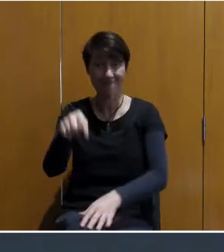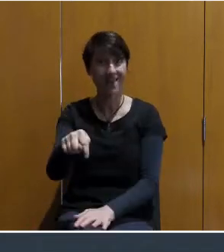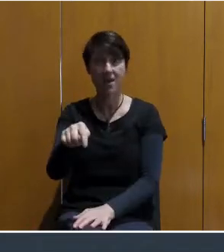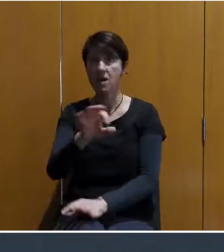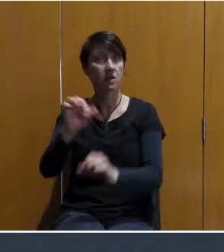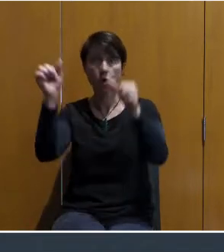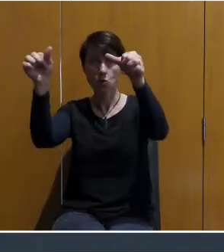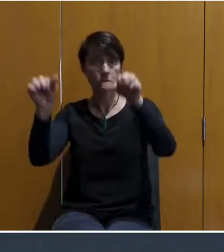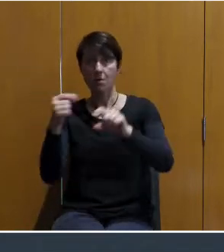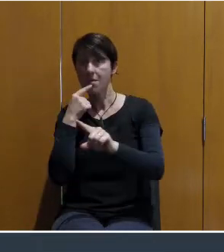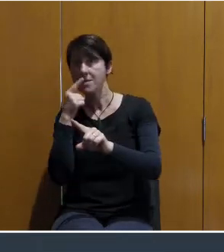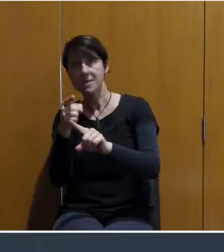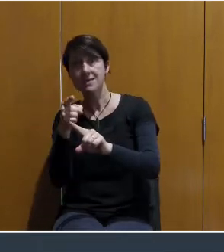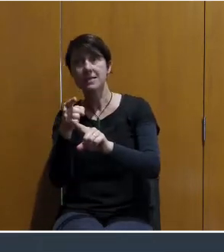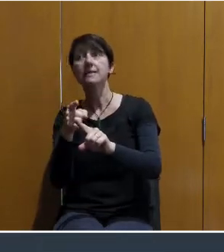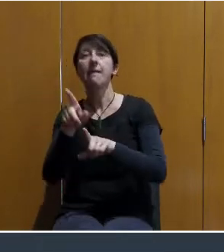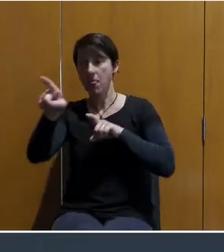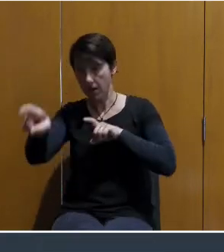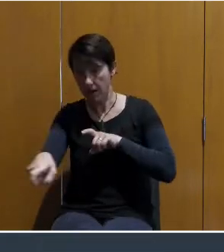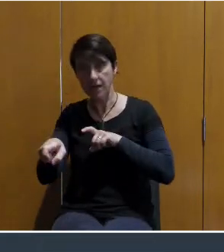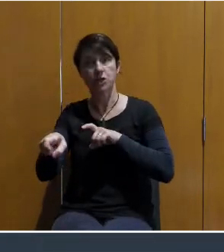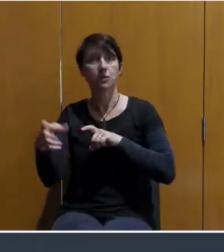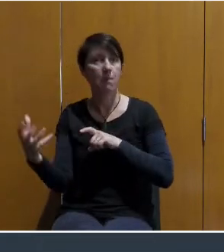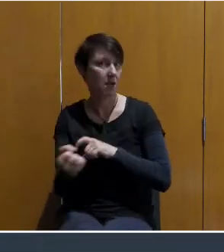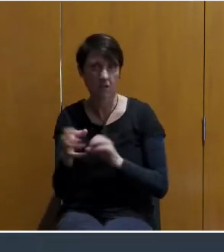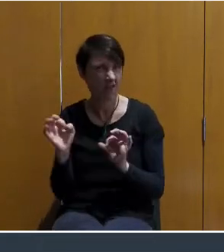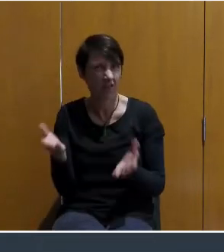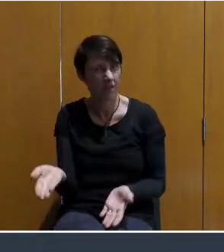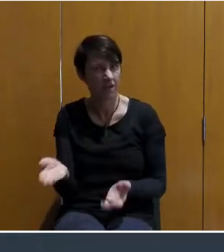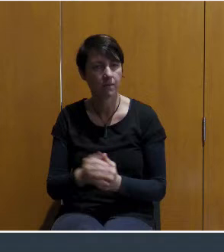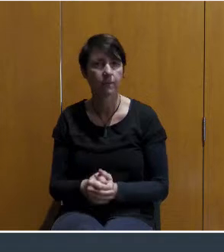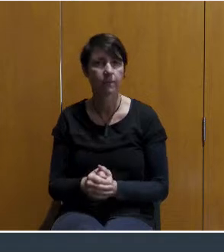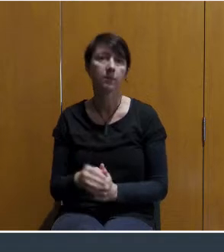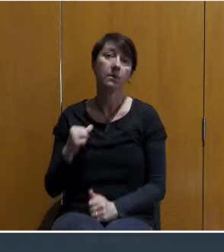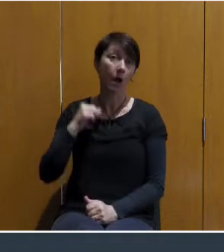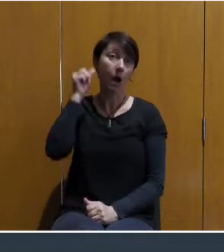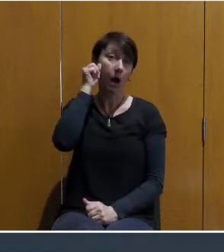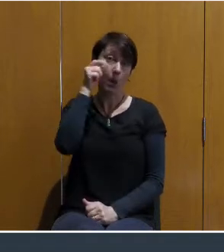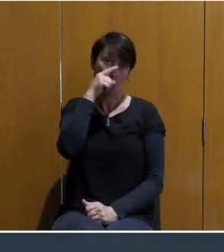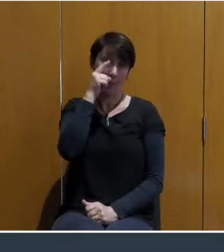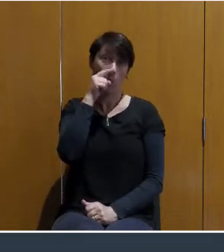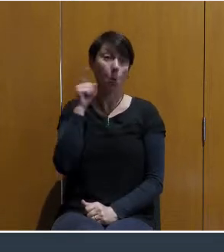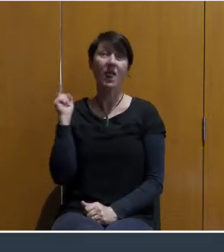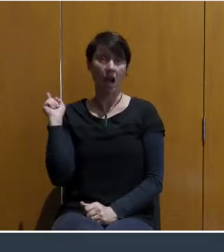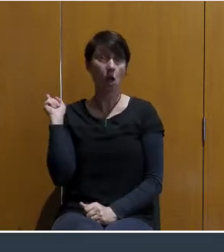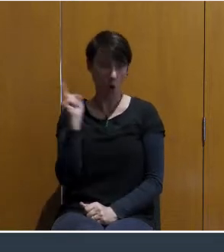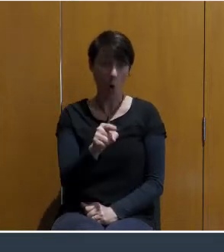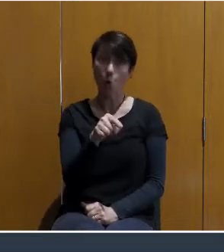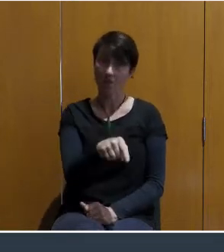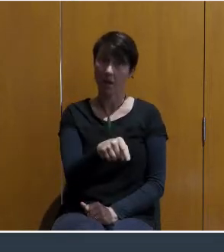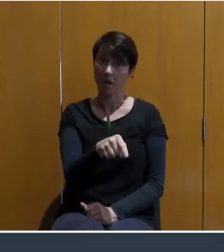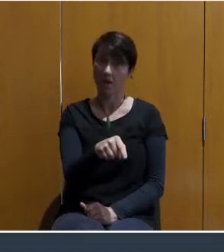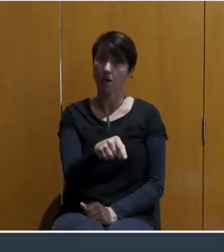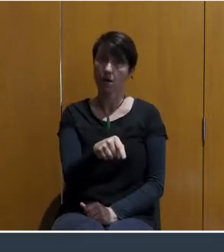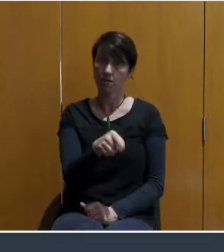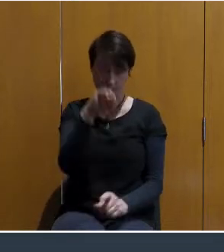area. But most people I've met, they go there specifically because it's an on-leash area. They have a dog